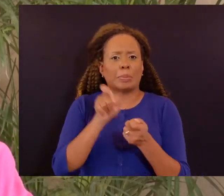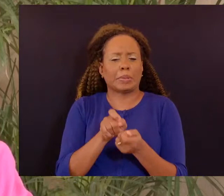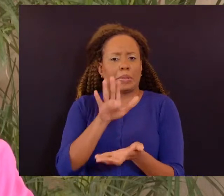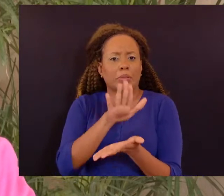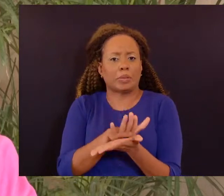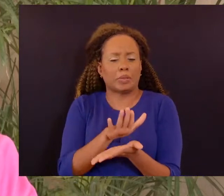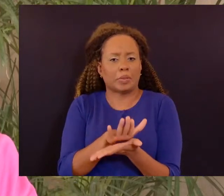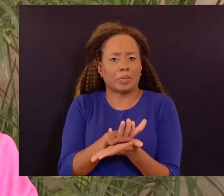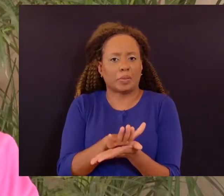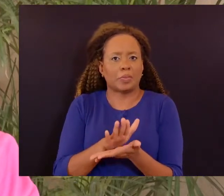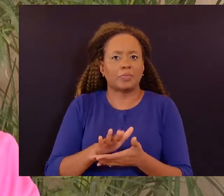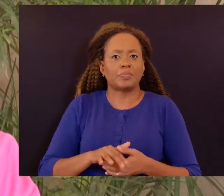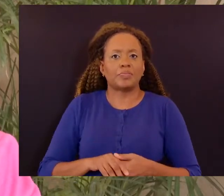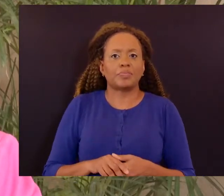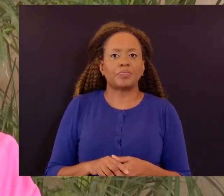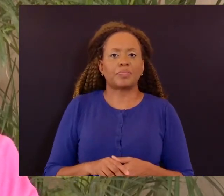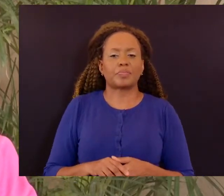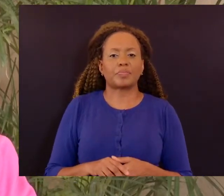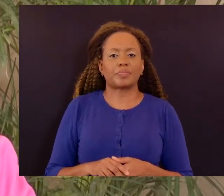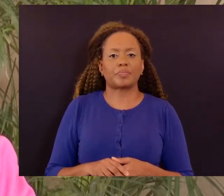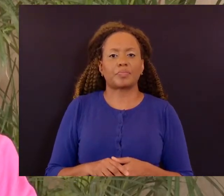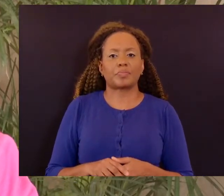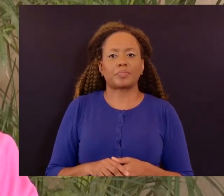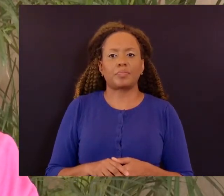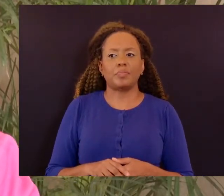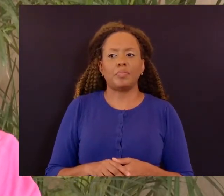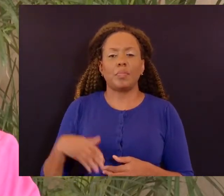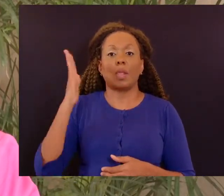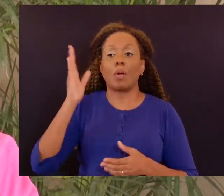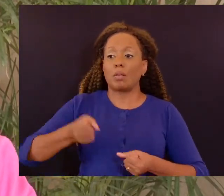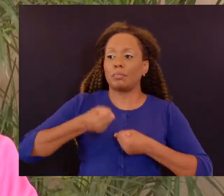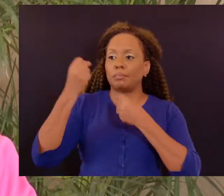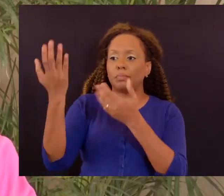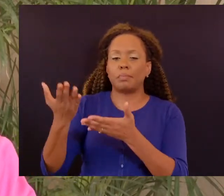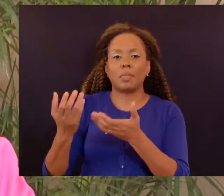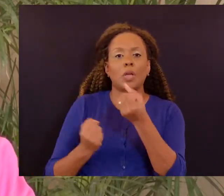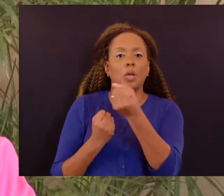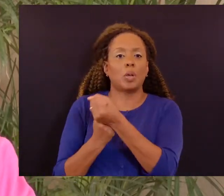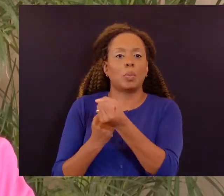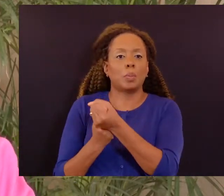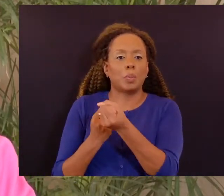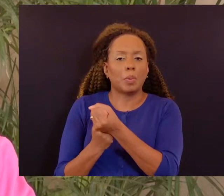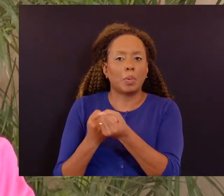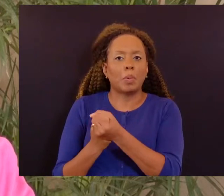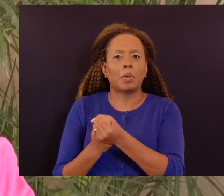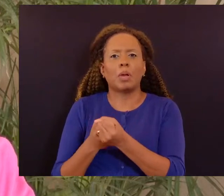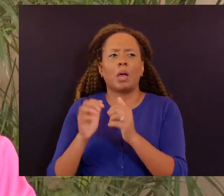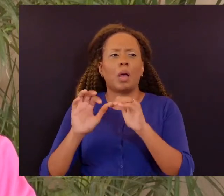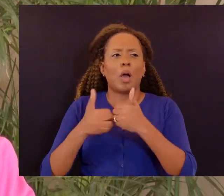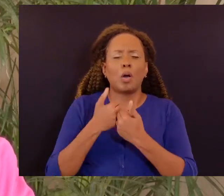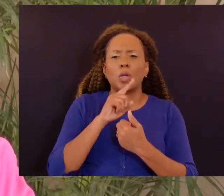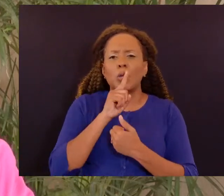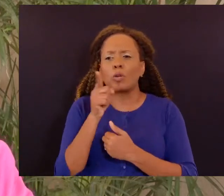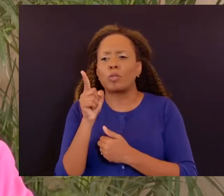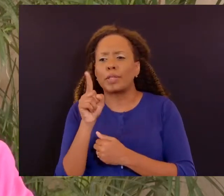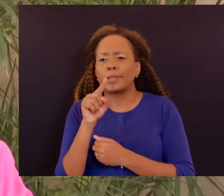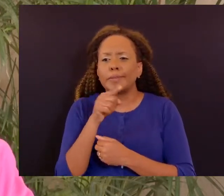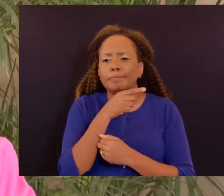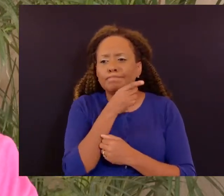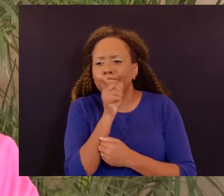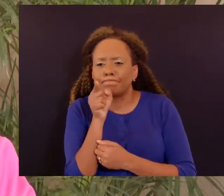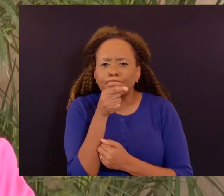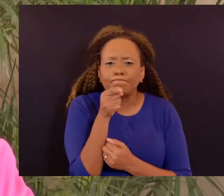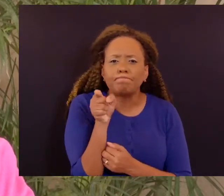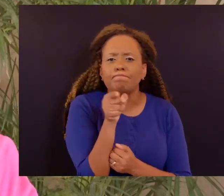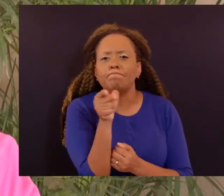schools. It is going to provide them with support for navigating the curriculum. It is going to make learning fun,